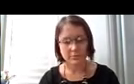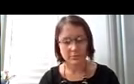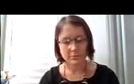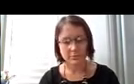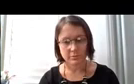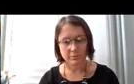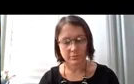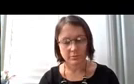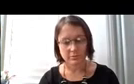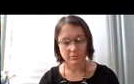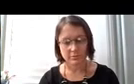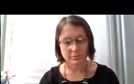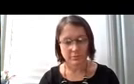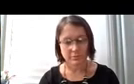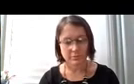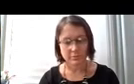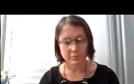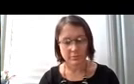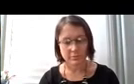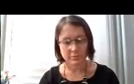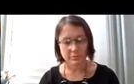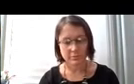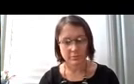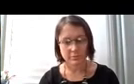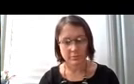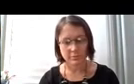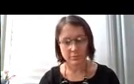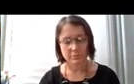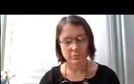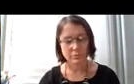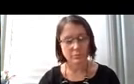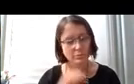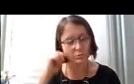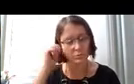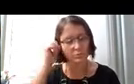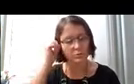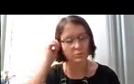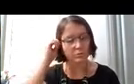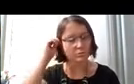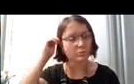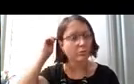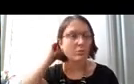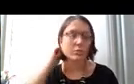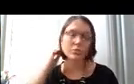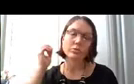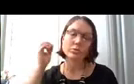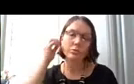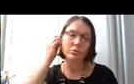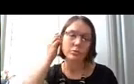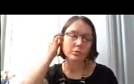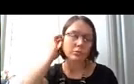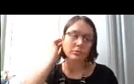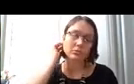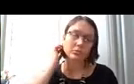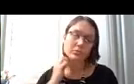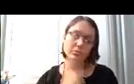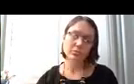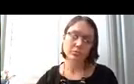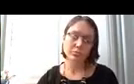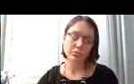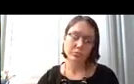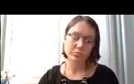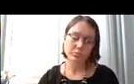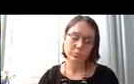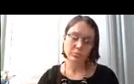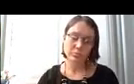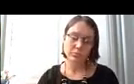And of course, we can focus on equality and diversity. Which individuals are employed in different sectors? At what levels? How